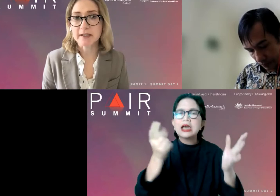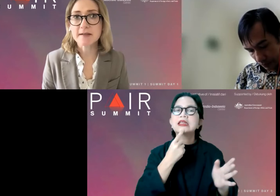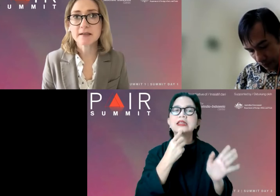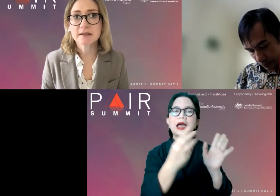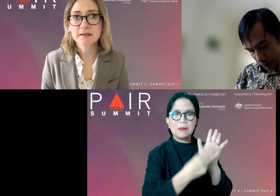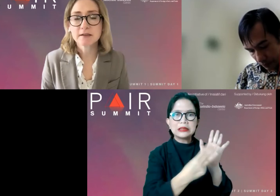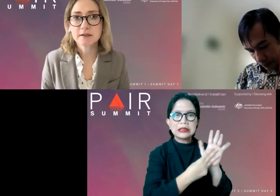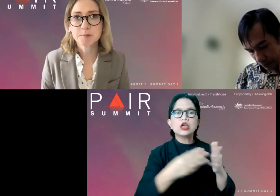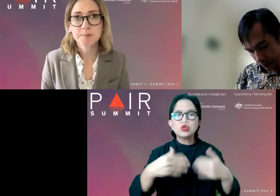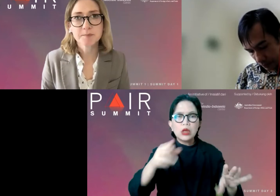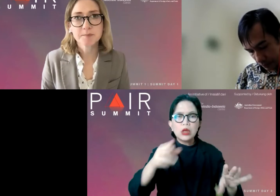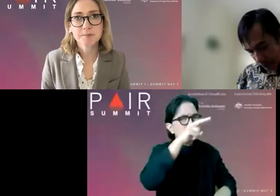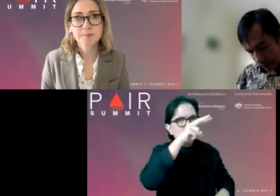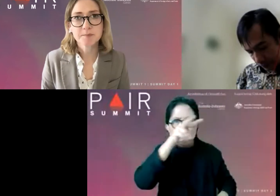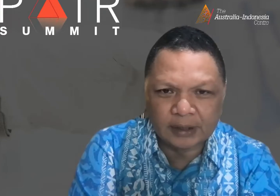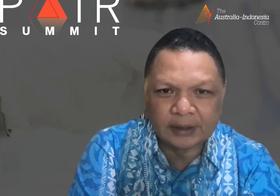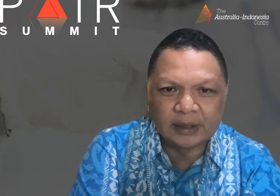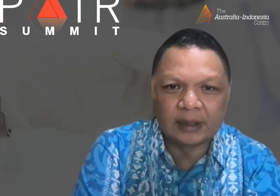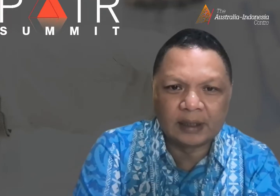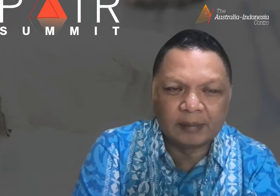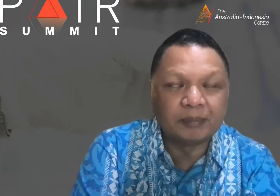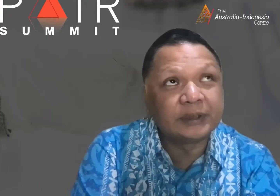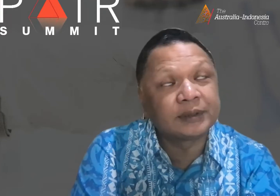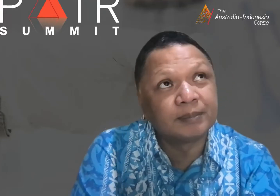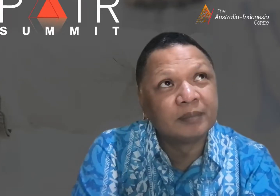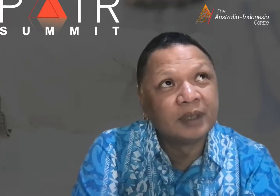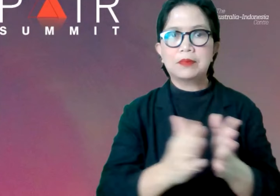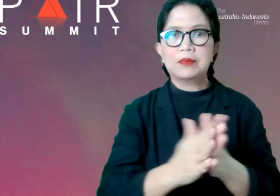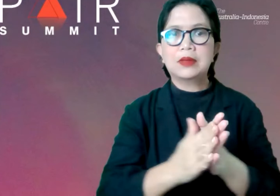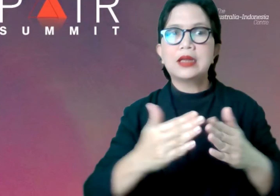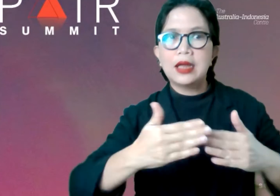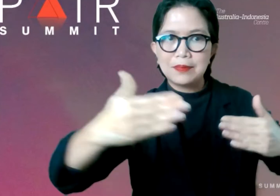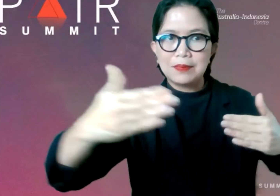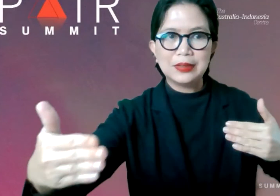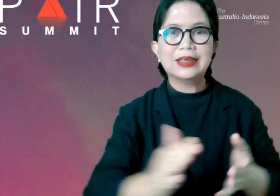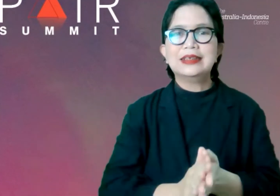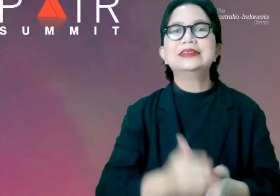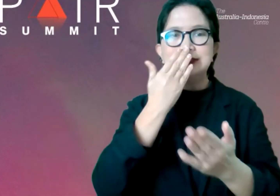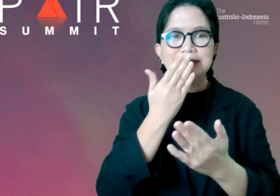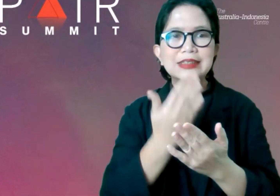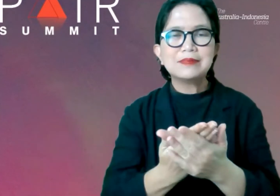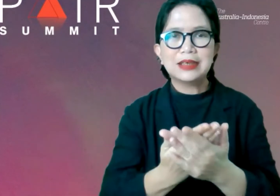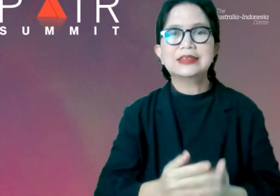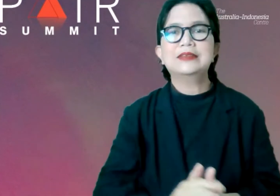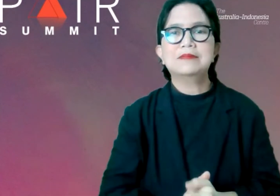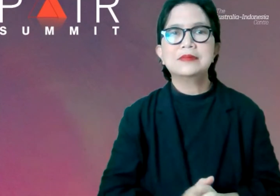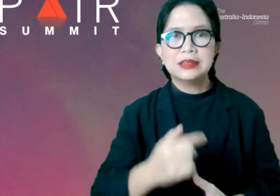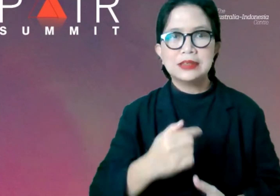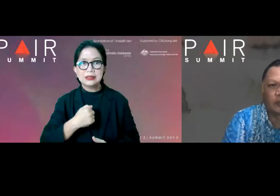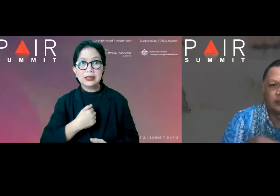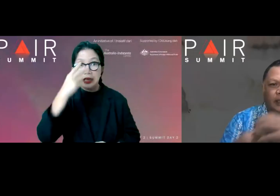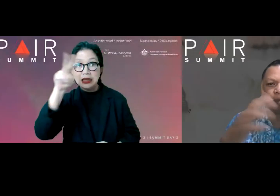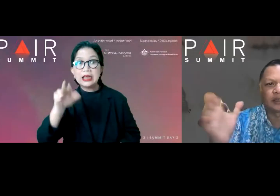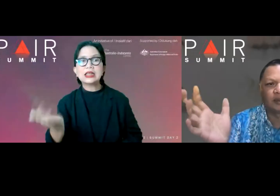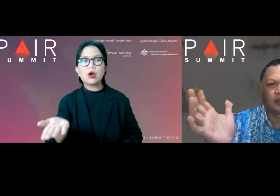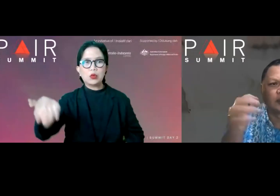some progress. Thanks, Helen. And just if you remember last year, what we were talking about